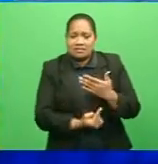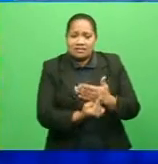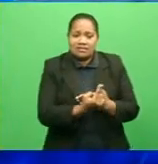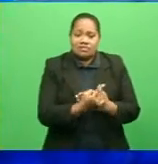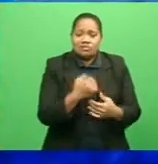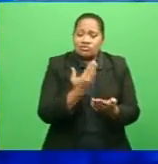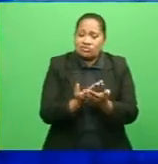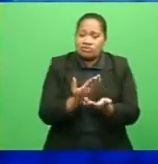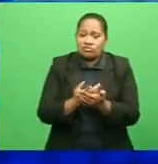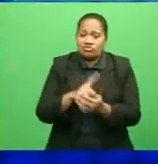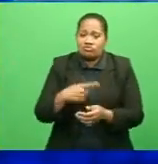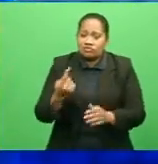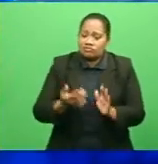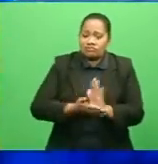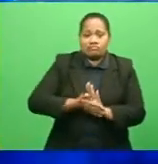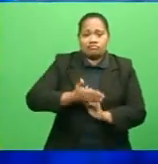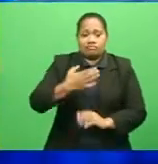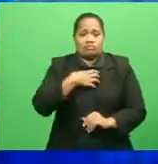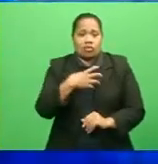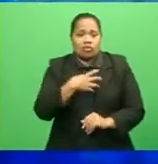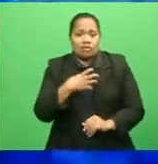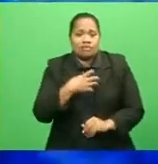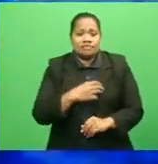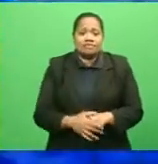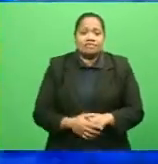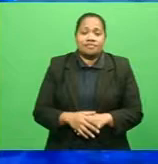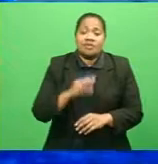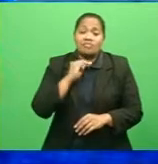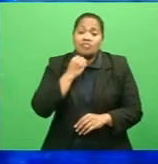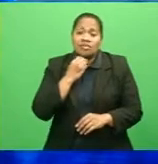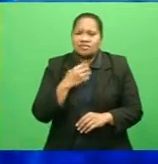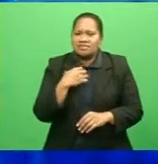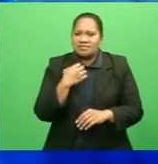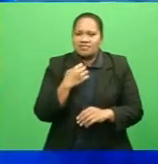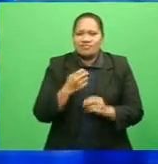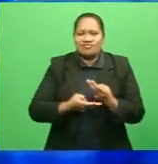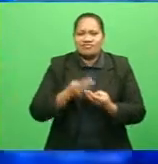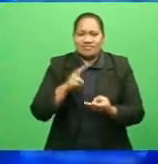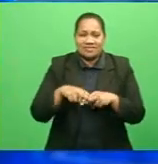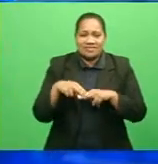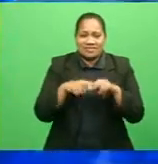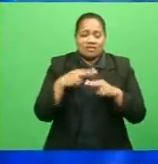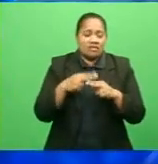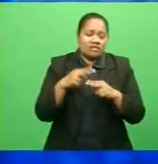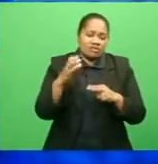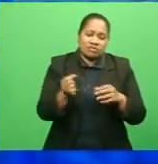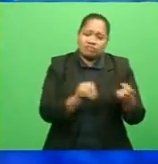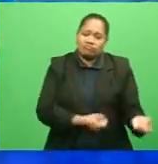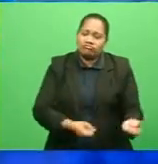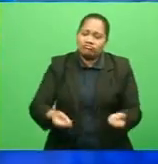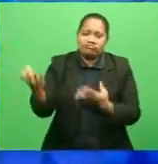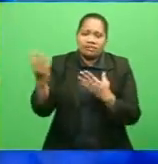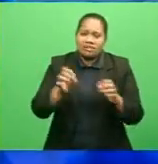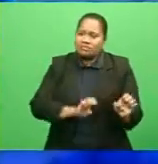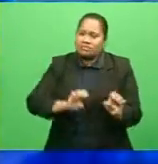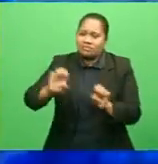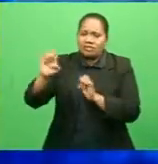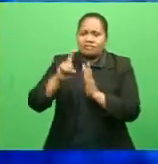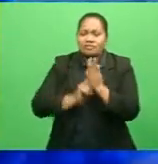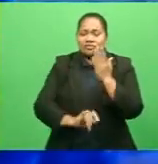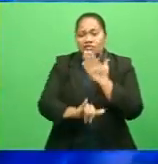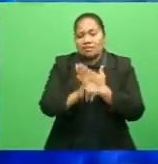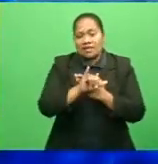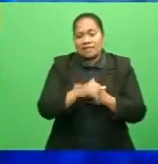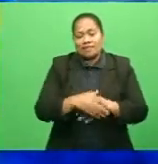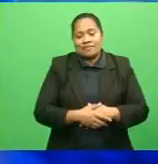remains high. Mangoes are a seasonal fruit in Fiji, and farmers have been supplying exporters since July. Details with